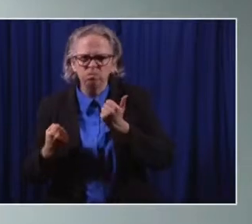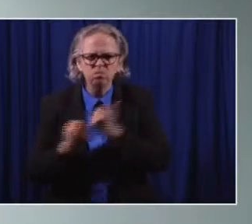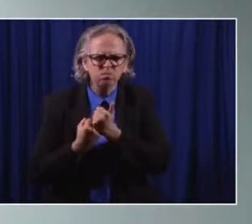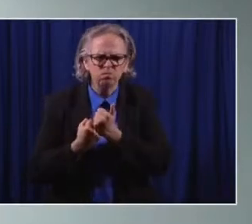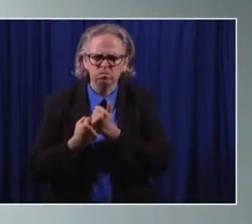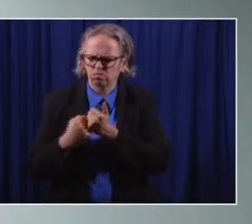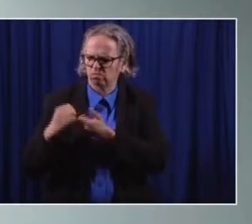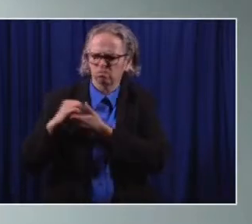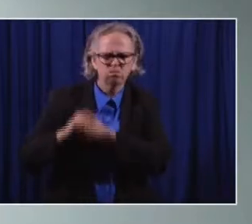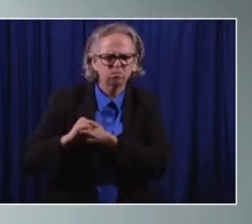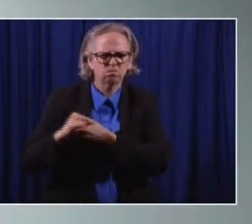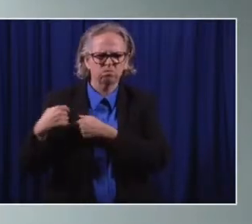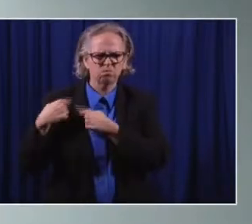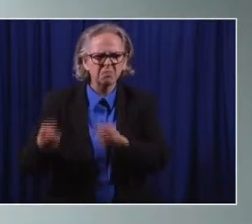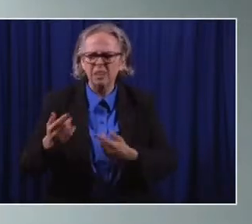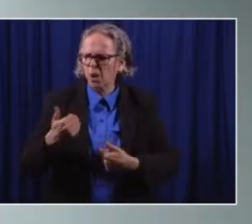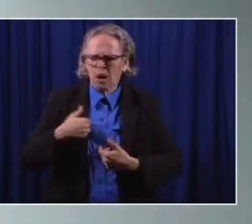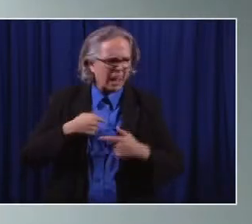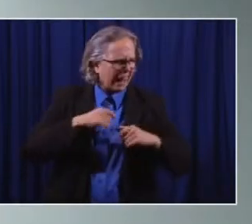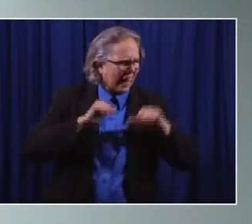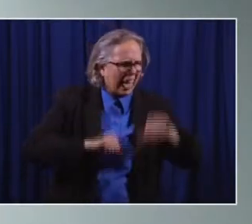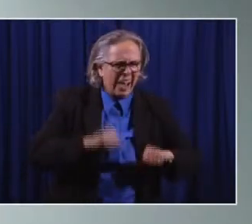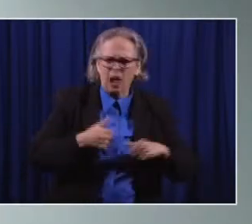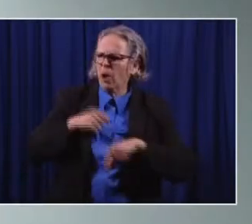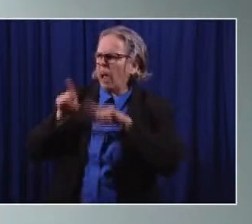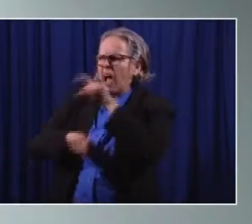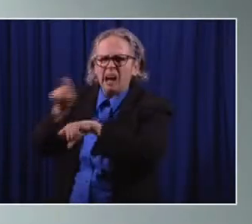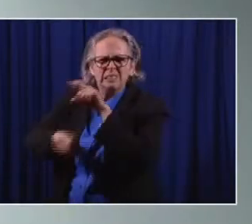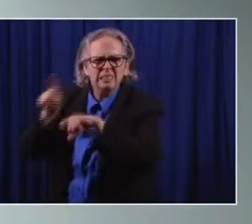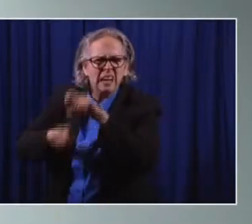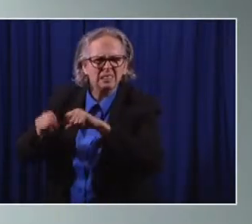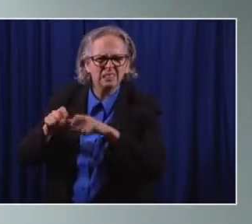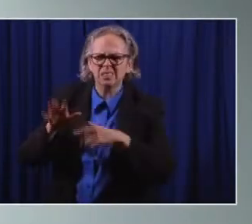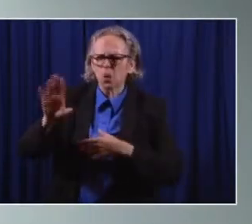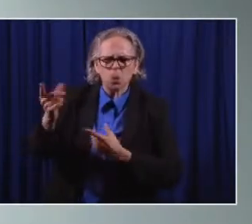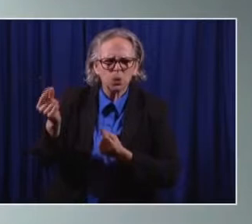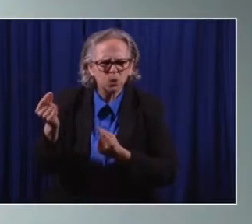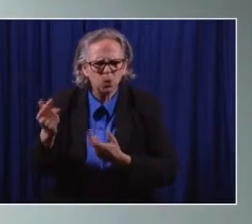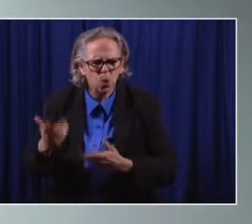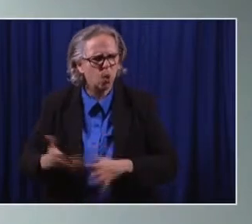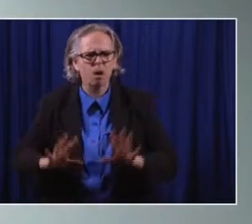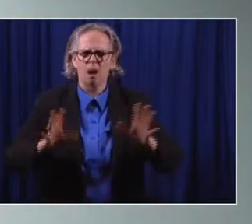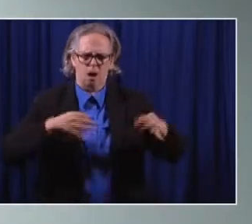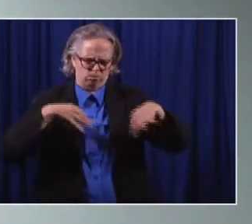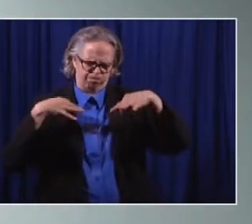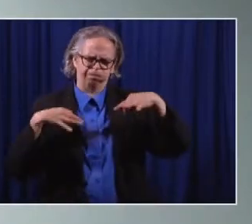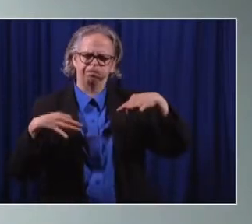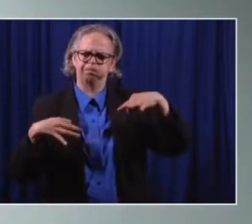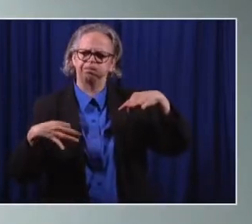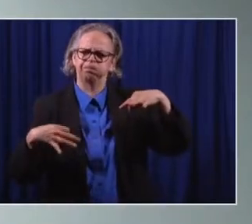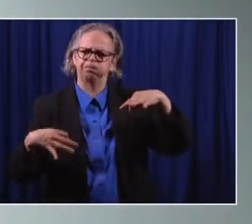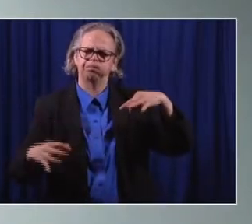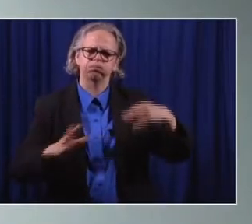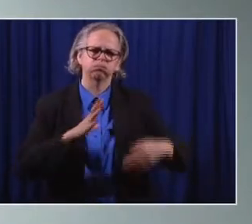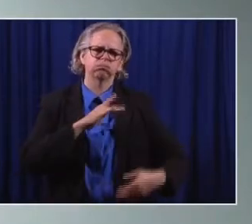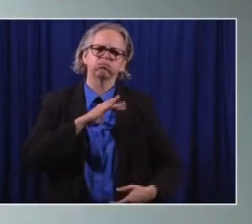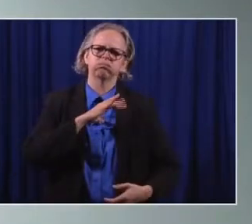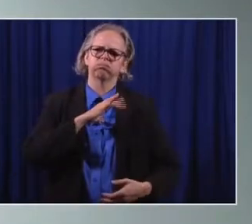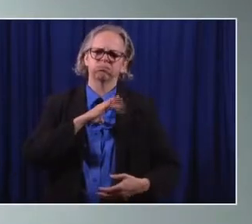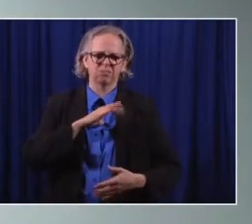any type of issues, we call her up. She helps us through the process. She's been great. And probably most superintendents from Summit County would